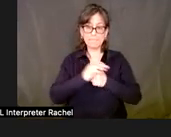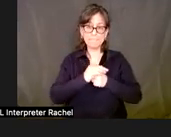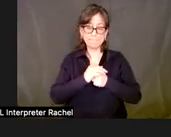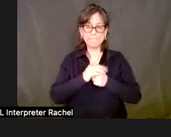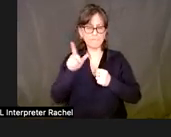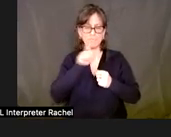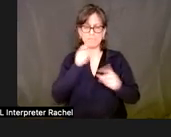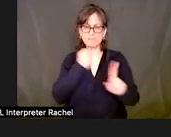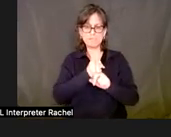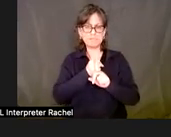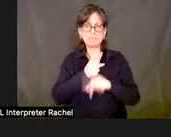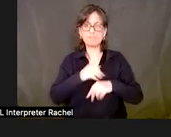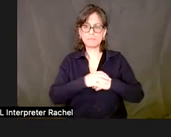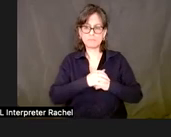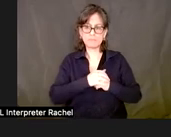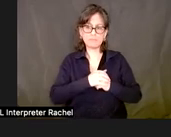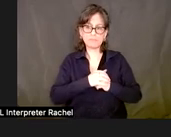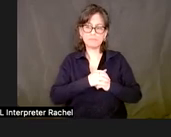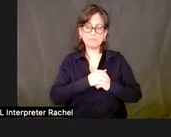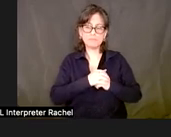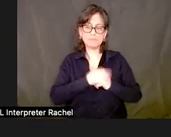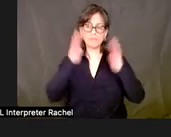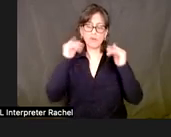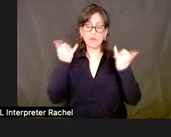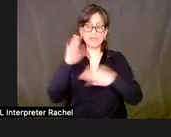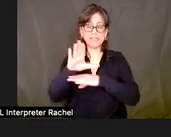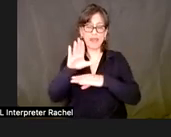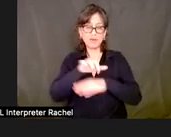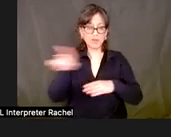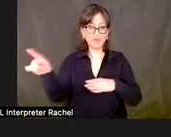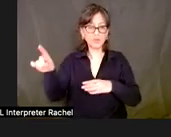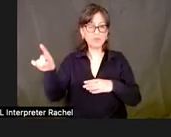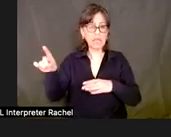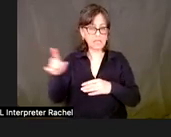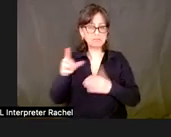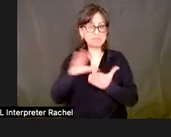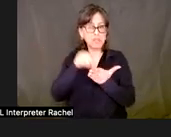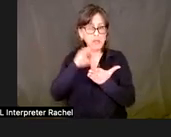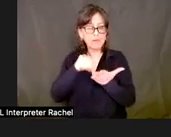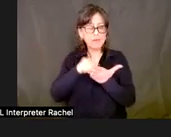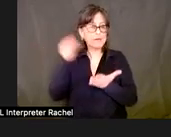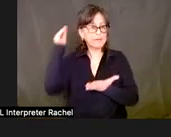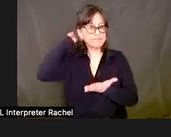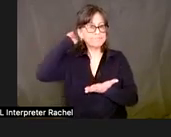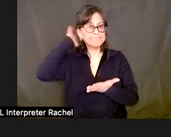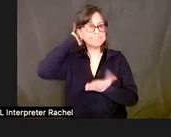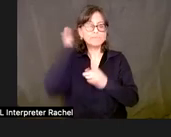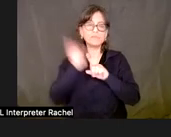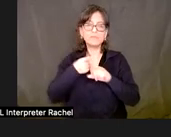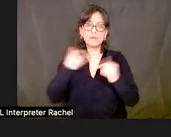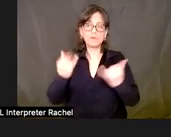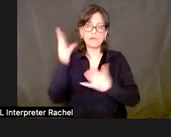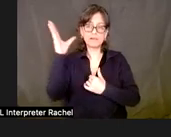very impactful, and I hope this afternoon that all of you get some good takeaways from the presentation, and thank you for having me.